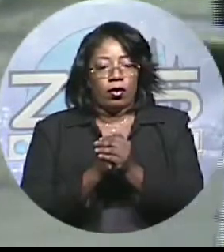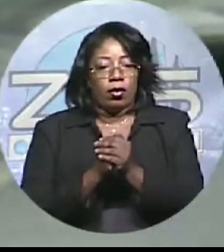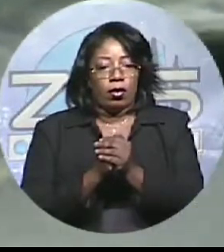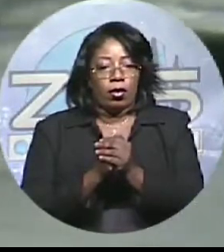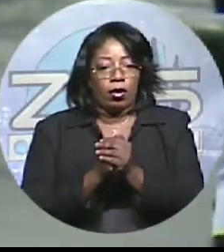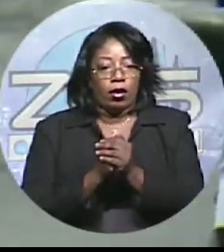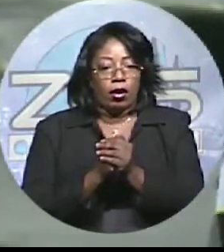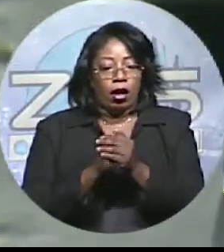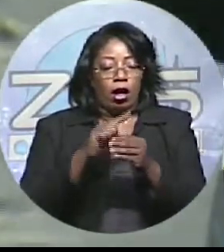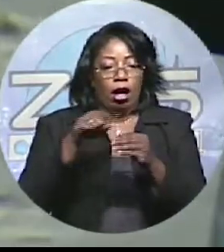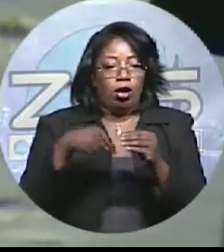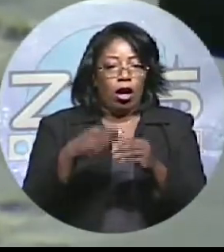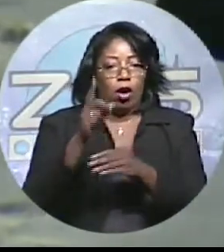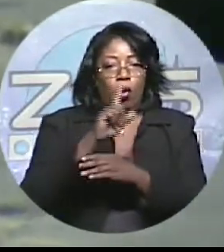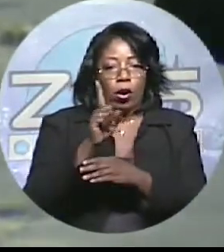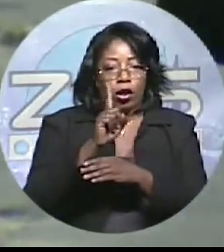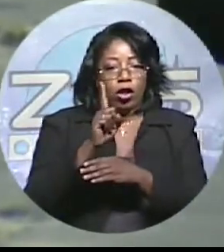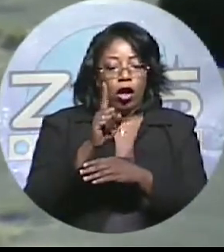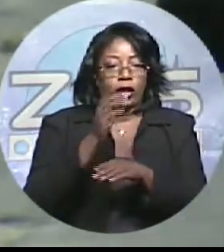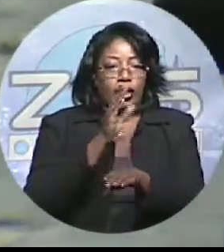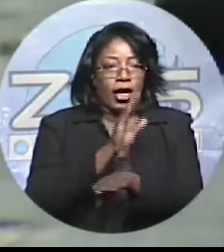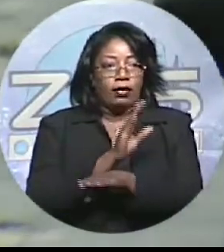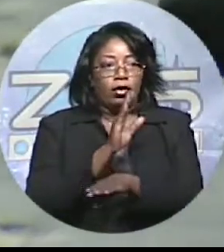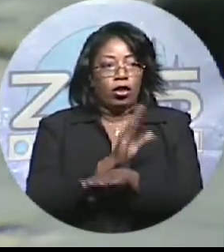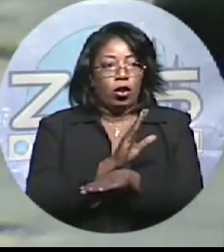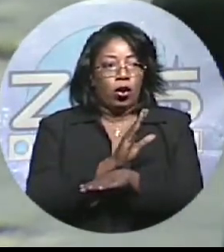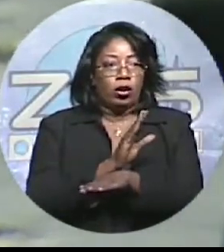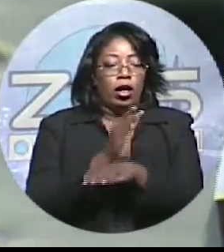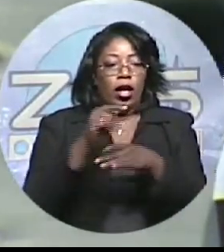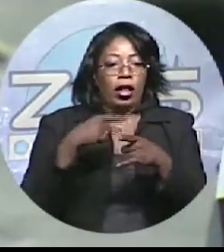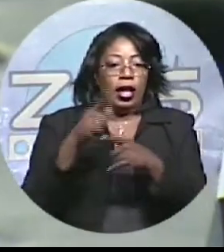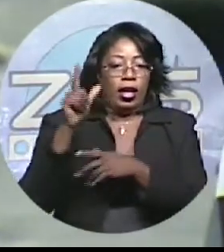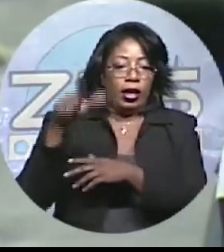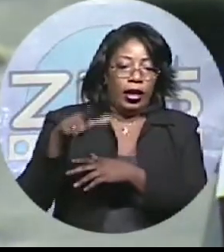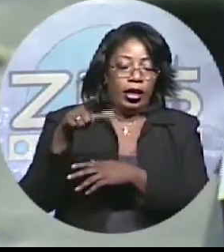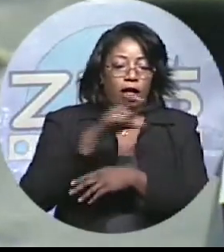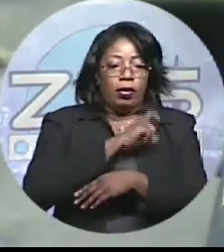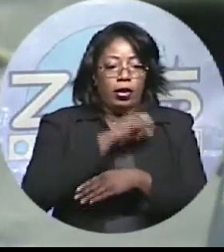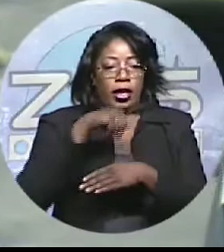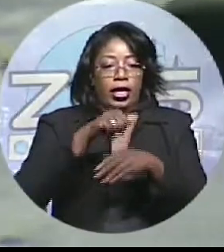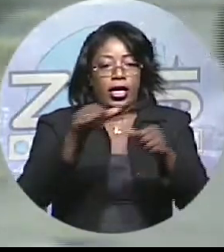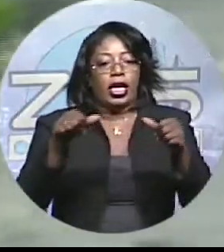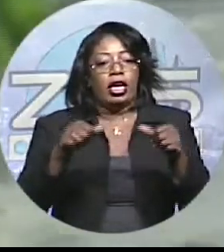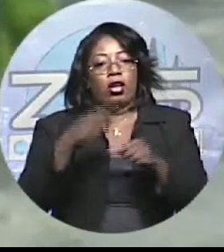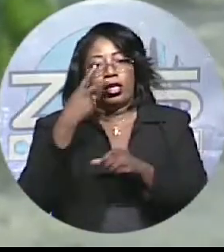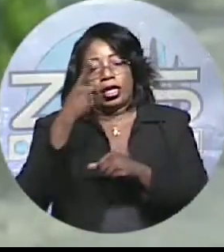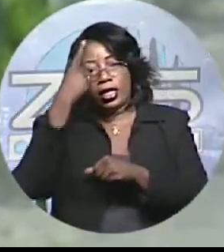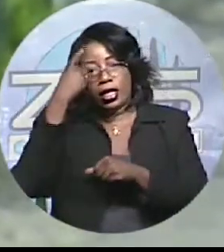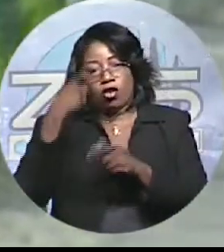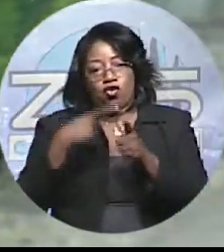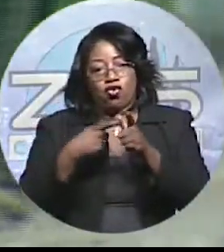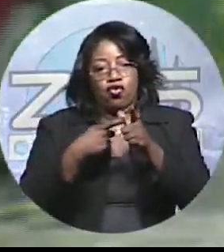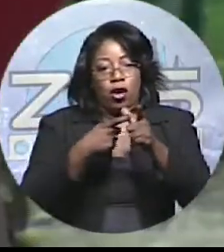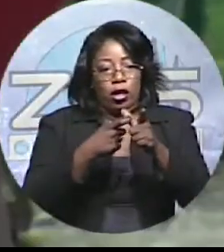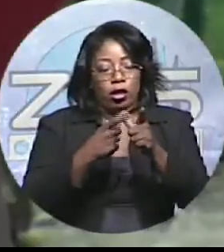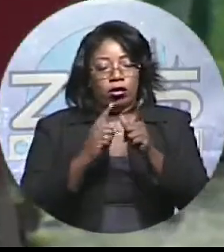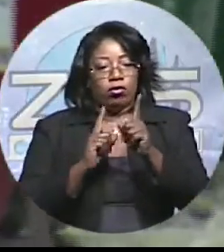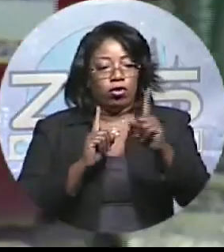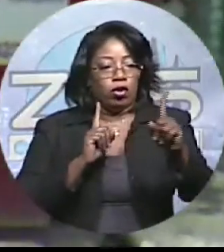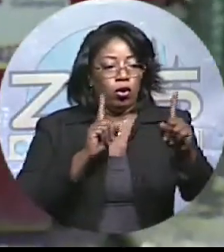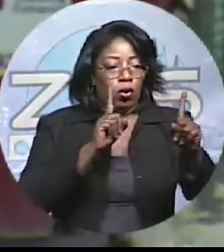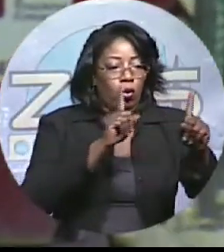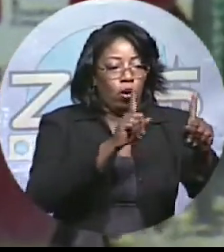Corner around 1 o'clock this afternoon. A little while later, an officer was in the area and saw the suspect running towards him with a